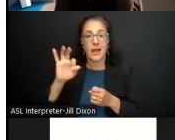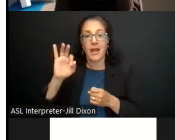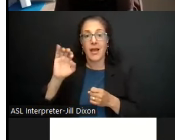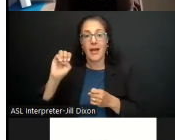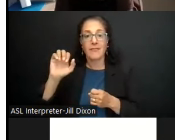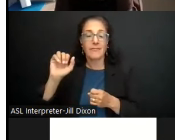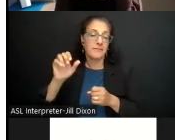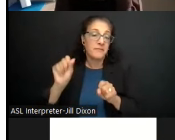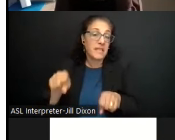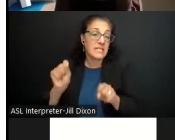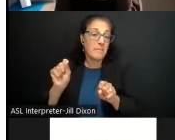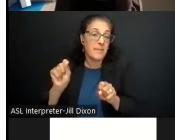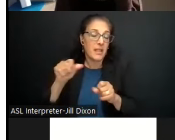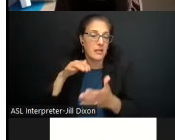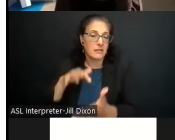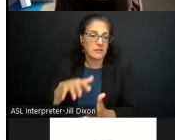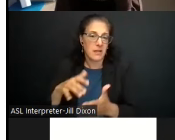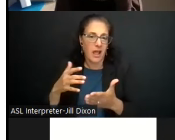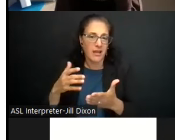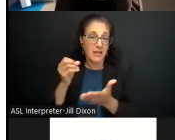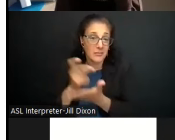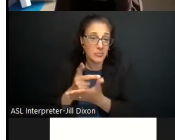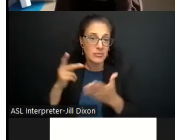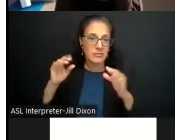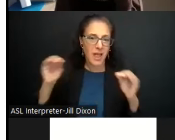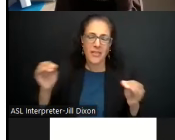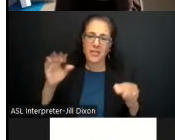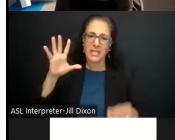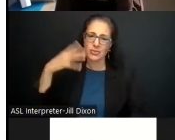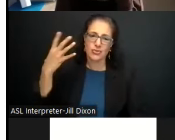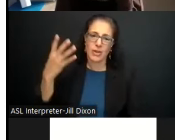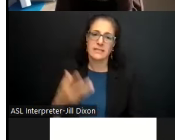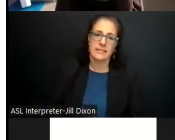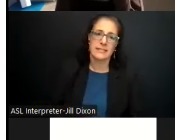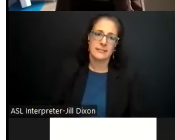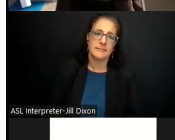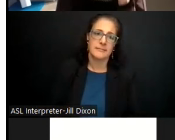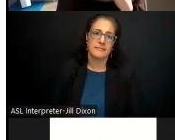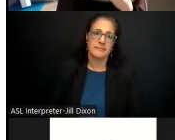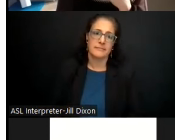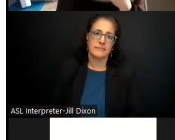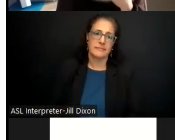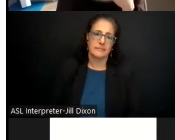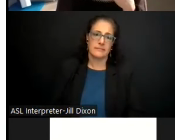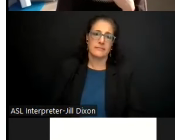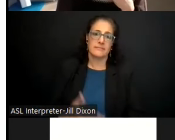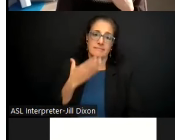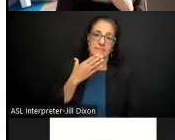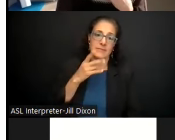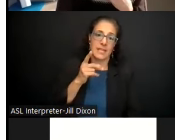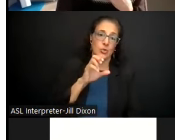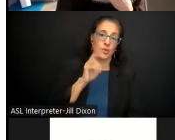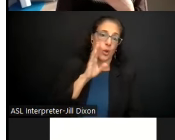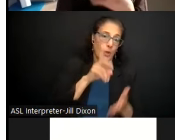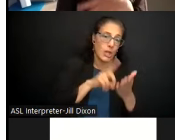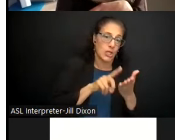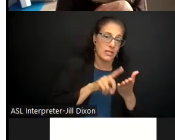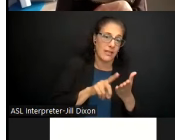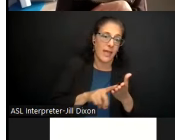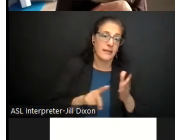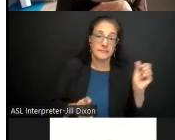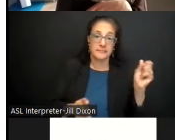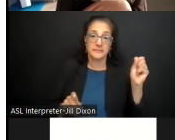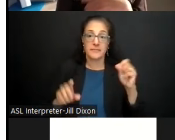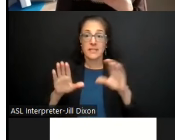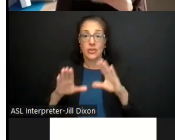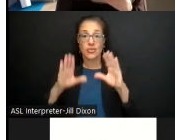approved. You know, it's kind of crazy. All right, thanks. Yeah, Thank you we'll so look much. into that. Yeah. And yeah, great